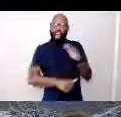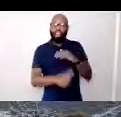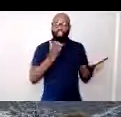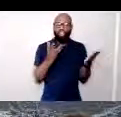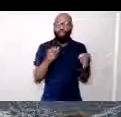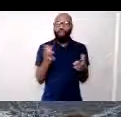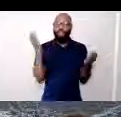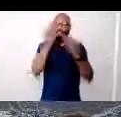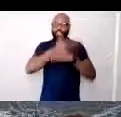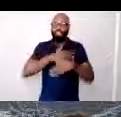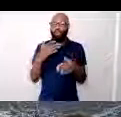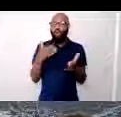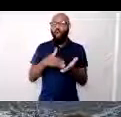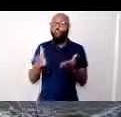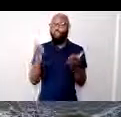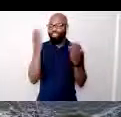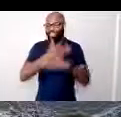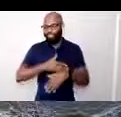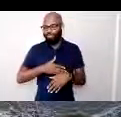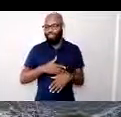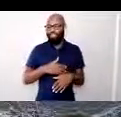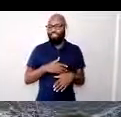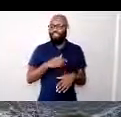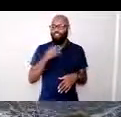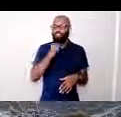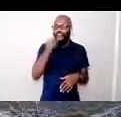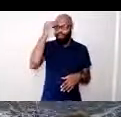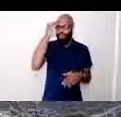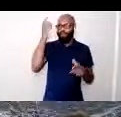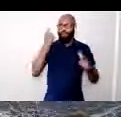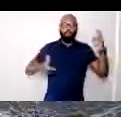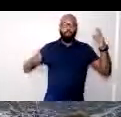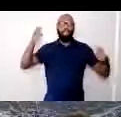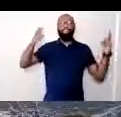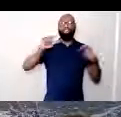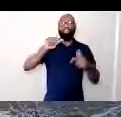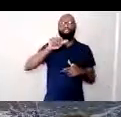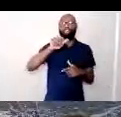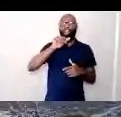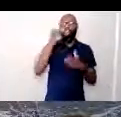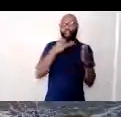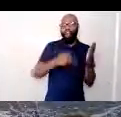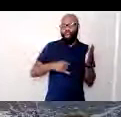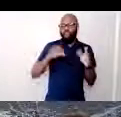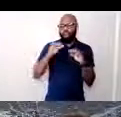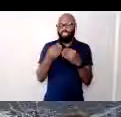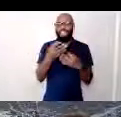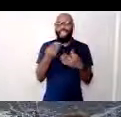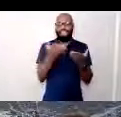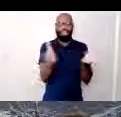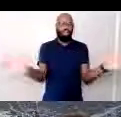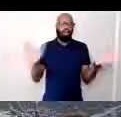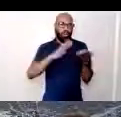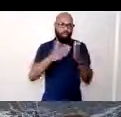often invisible and not known to the larger major art organizations and the general community. So there is